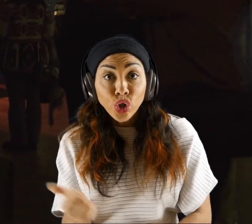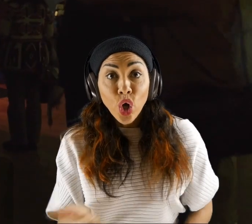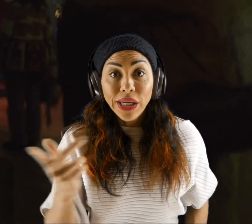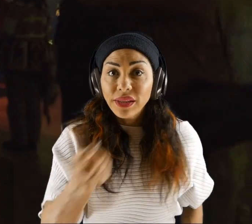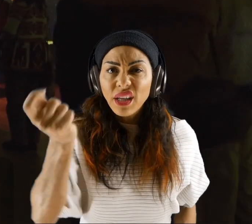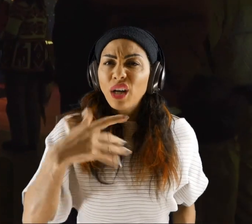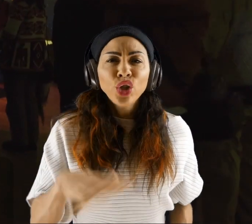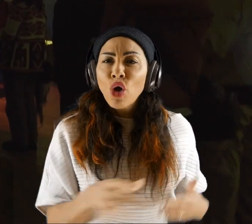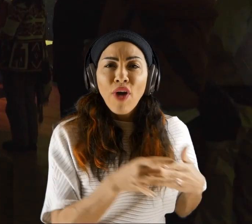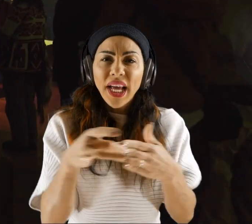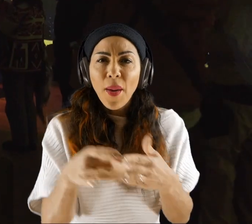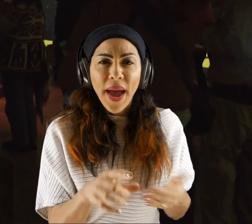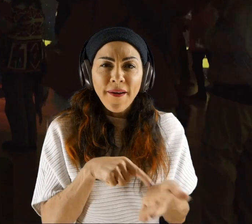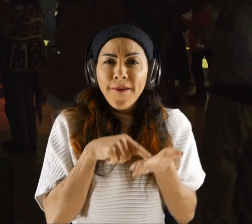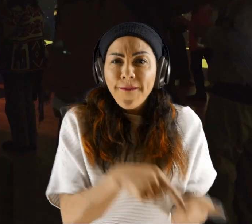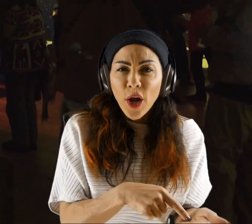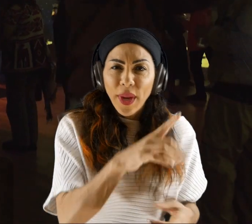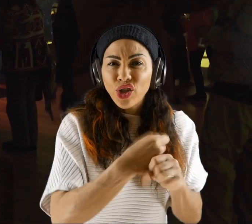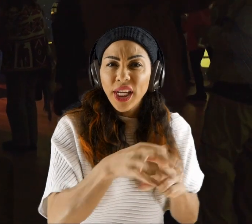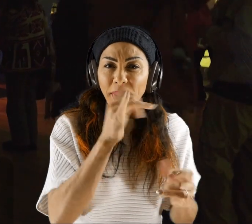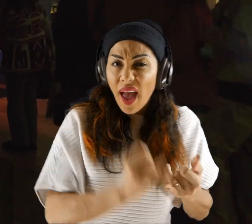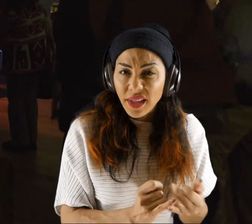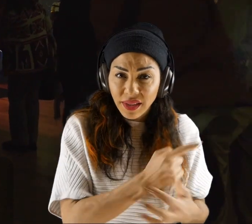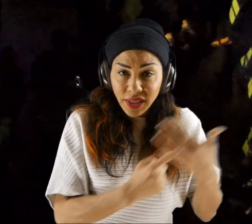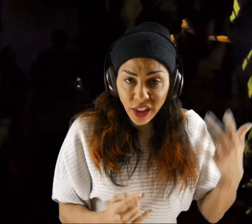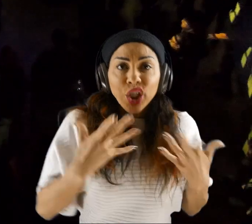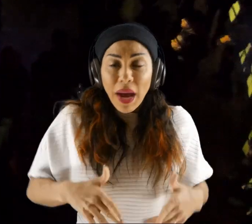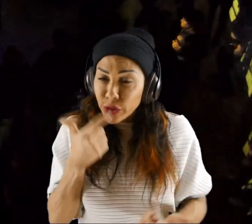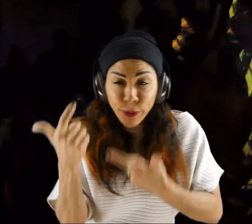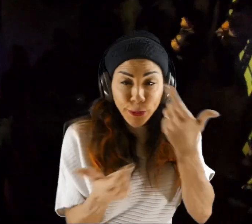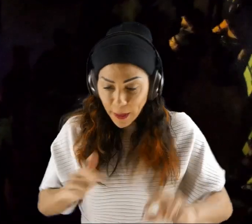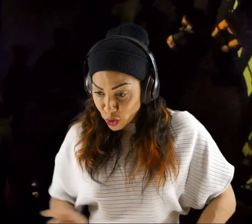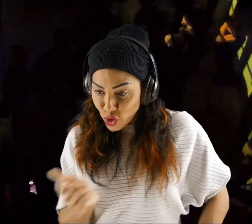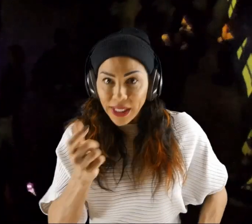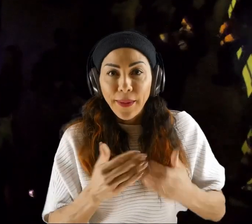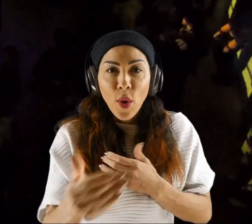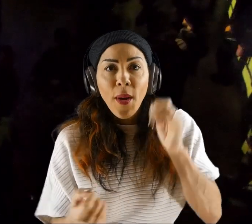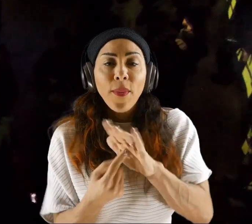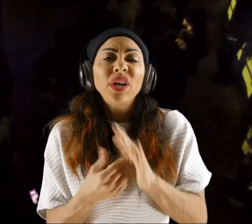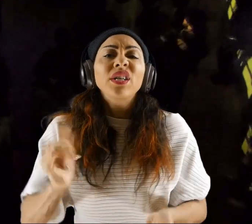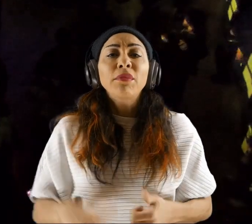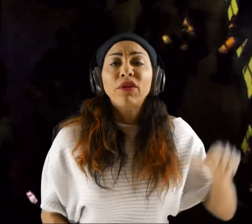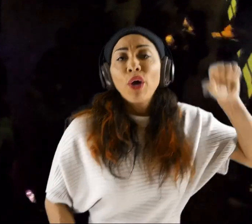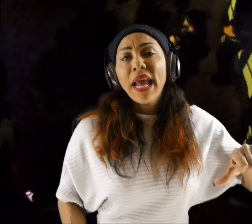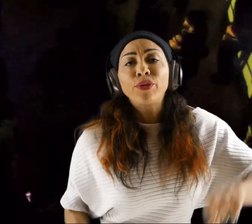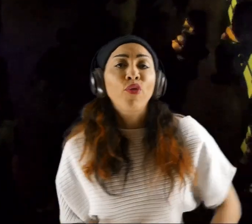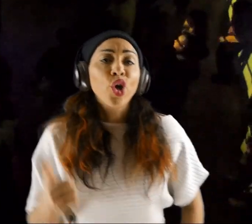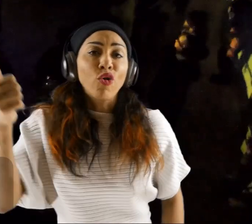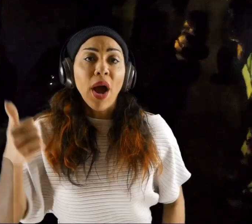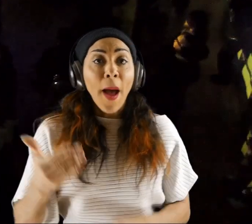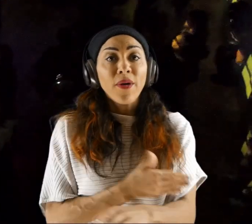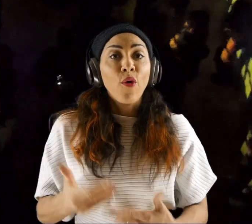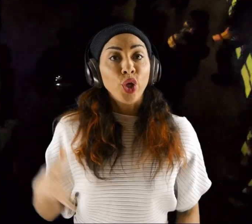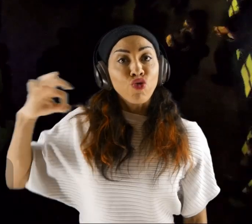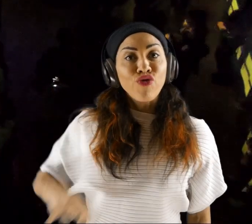don't recommend using a GPS, because the destination ain't the goal, it's about the journey you take when you're seeking it. Sometimes it's gotta go left for it to go right before you start reaping